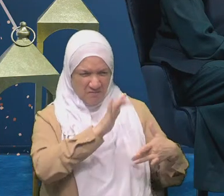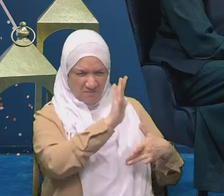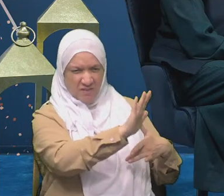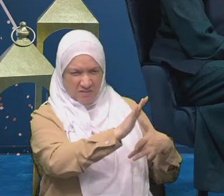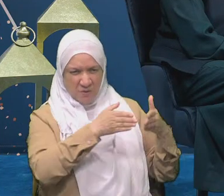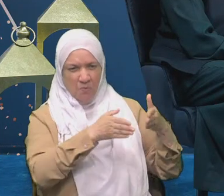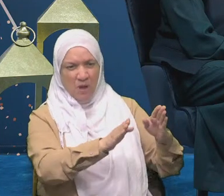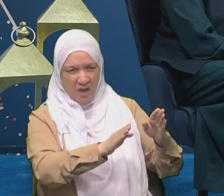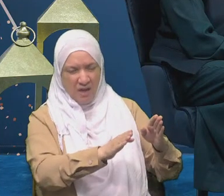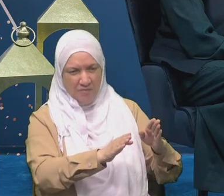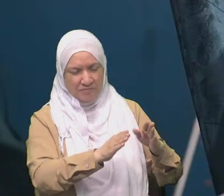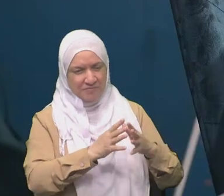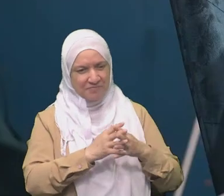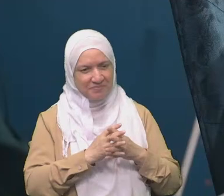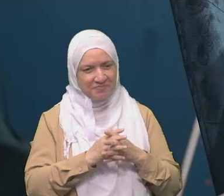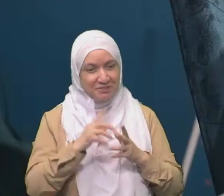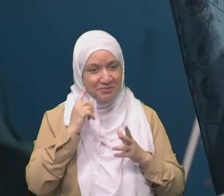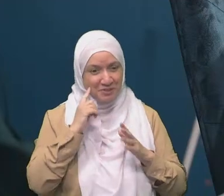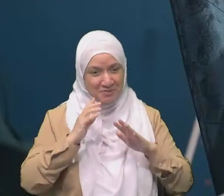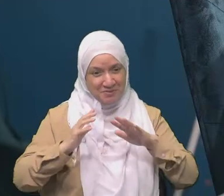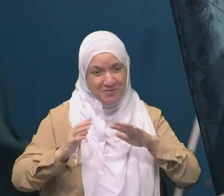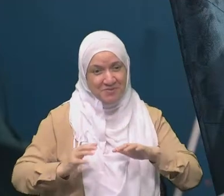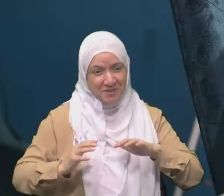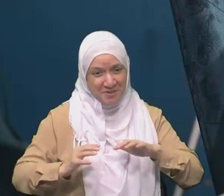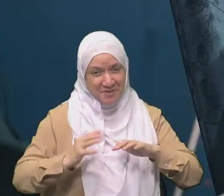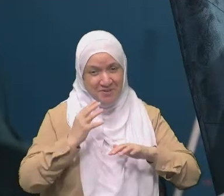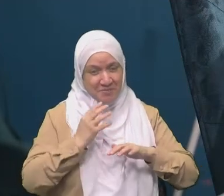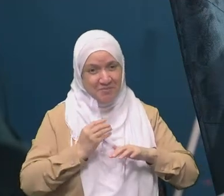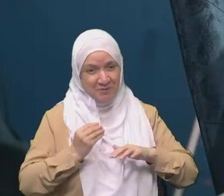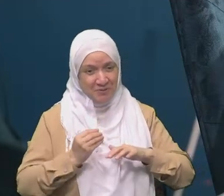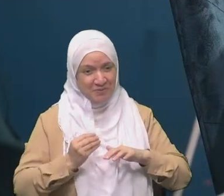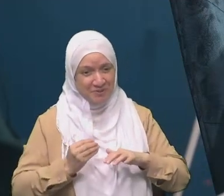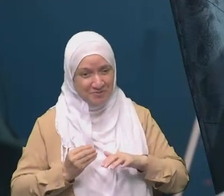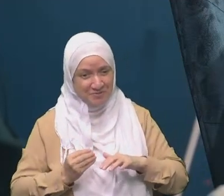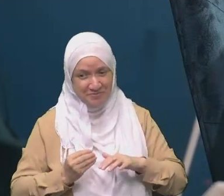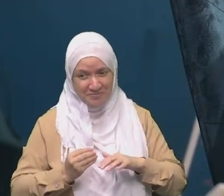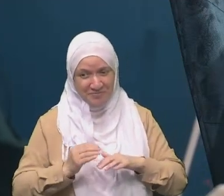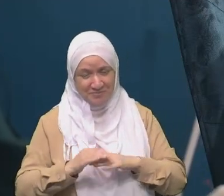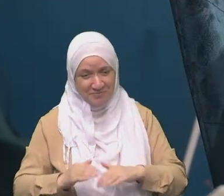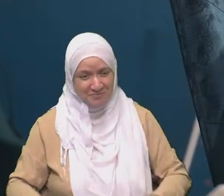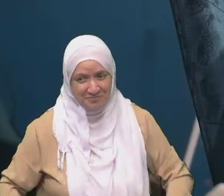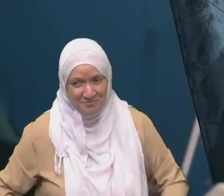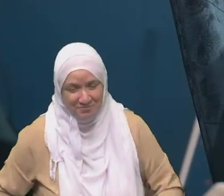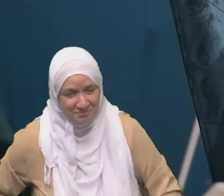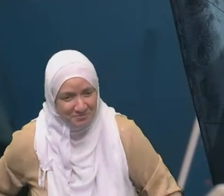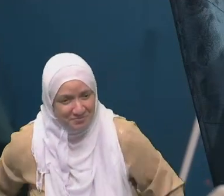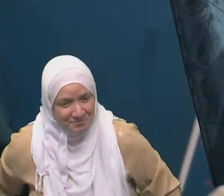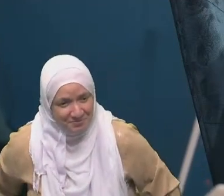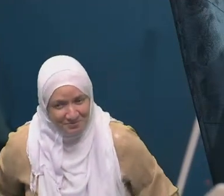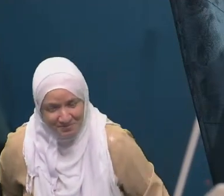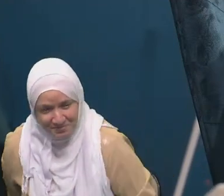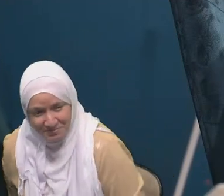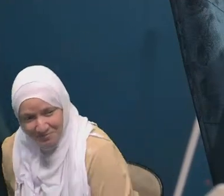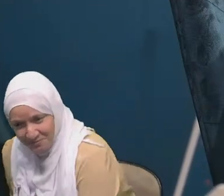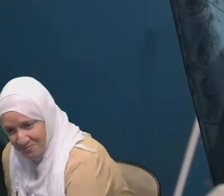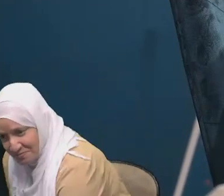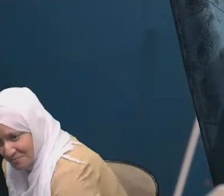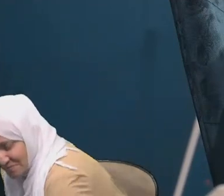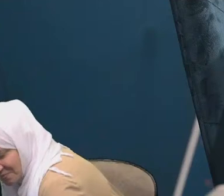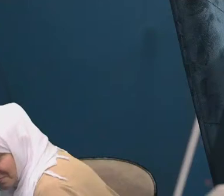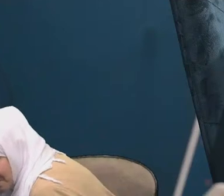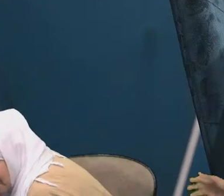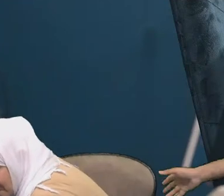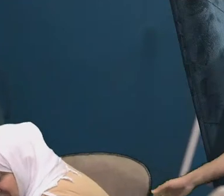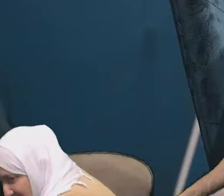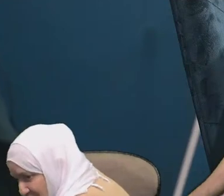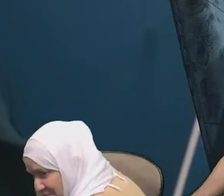it's one of those moments that the dua hopefully will be accepted. So please make sure to make a lot of dua in this night, inshallah, Azza wa Jal. And especially for our brothers and